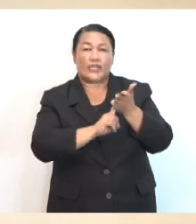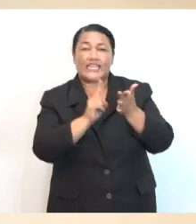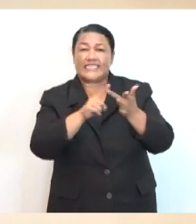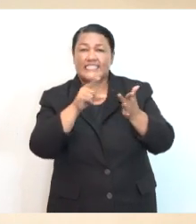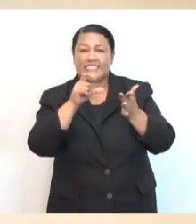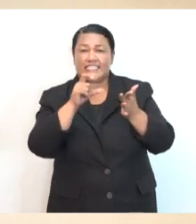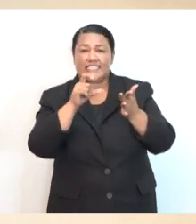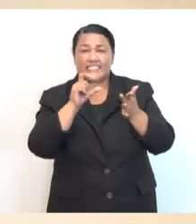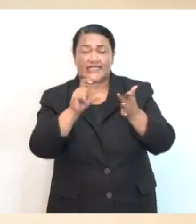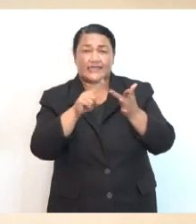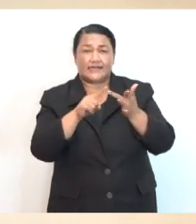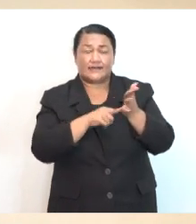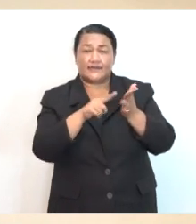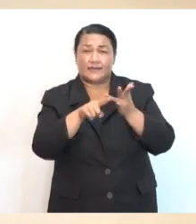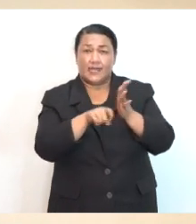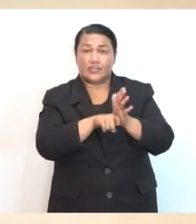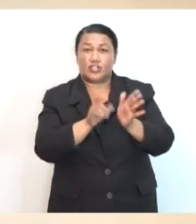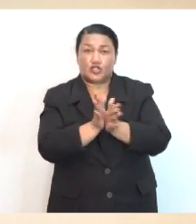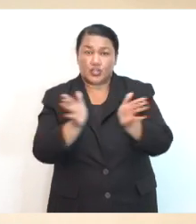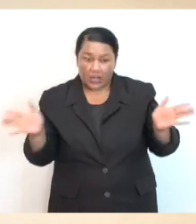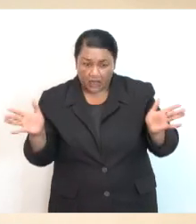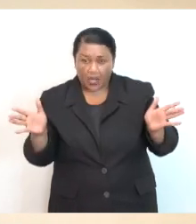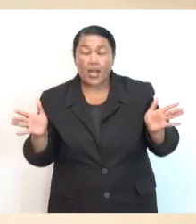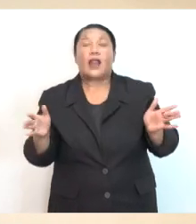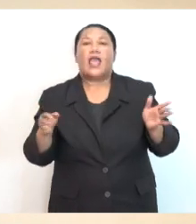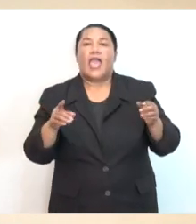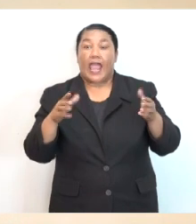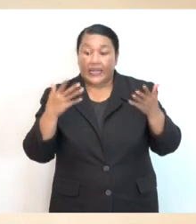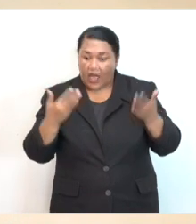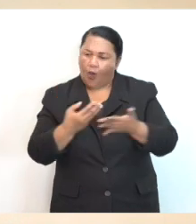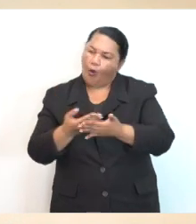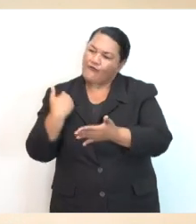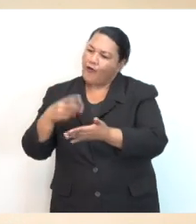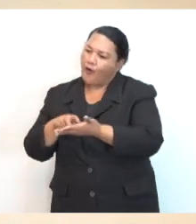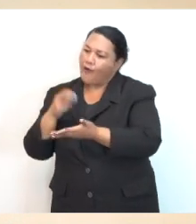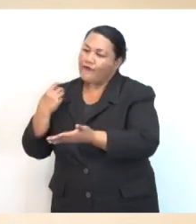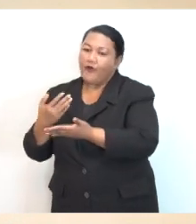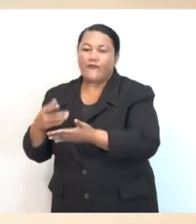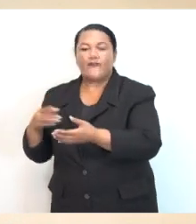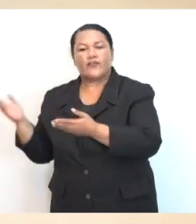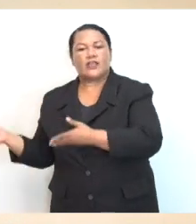the Minister of Home Affairs have referred the matter to the right body, the Constitutional Officers Commission.